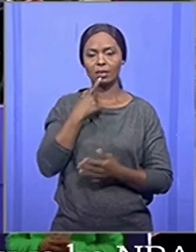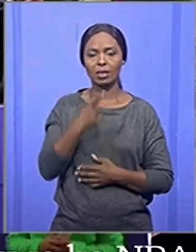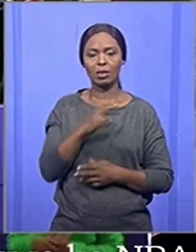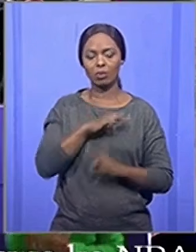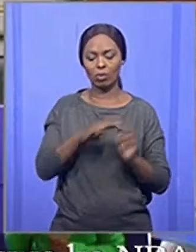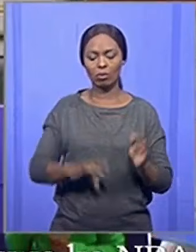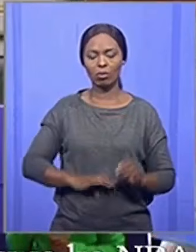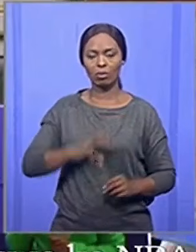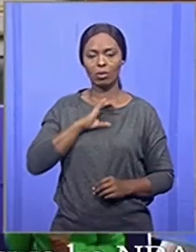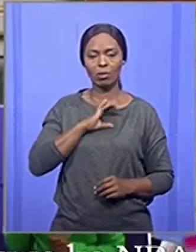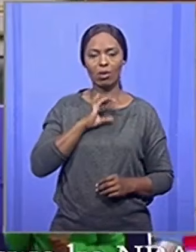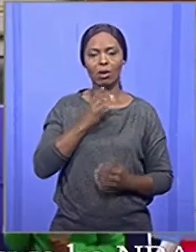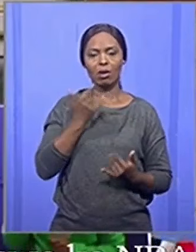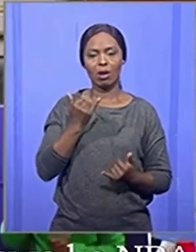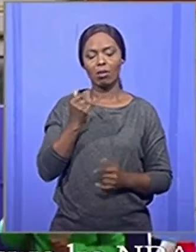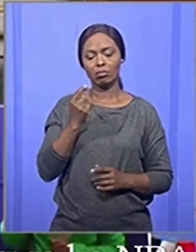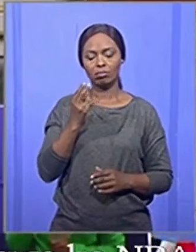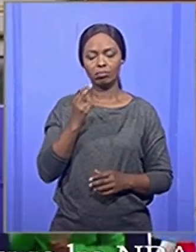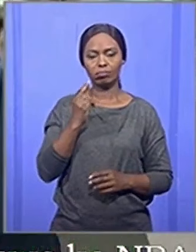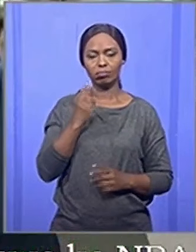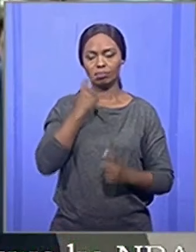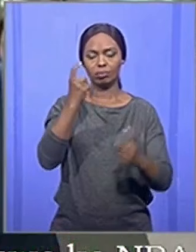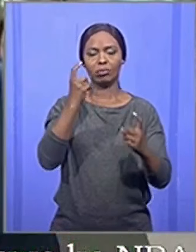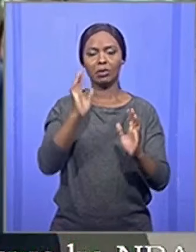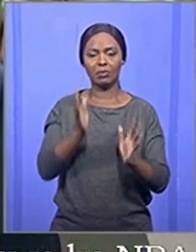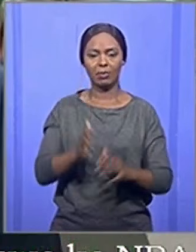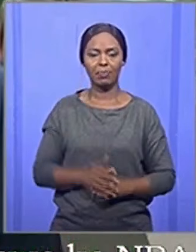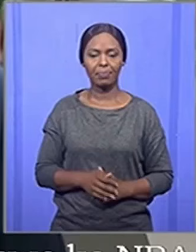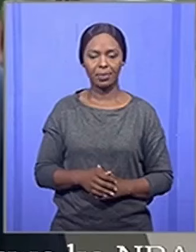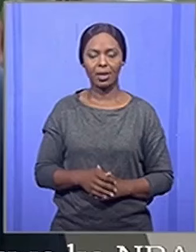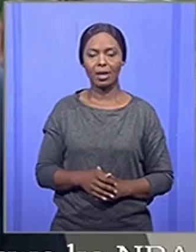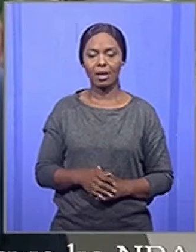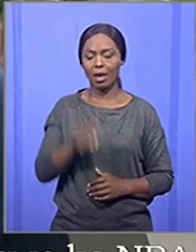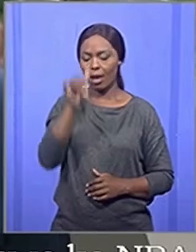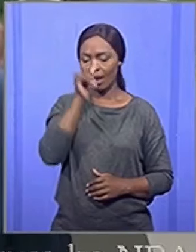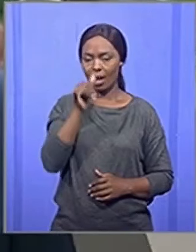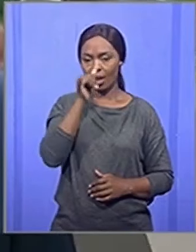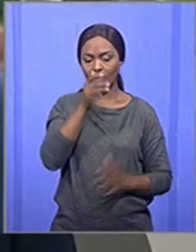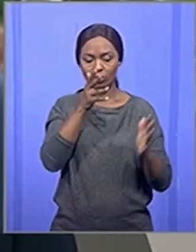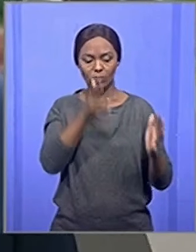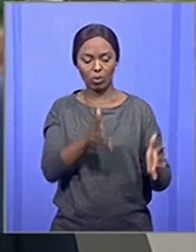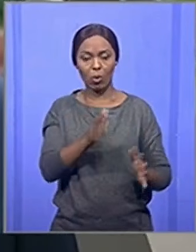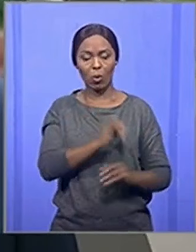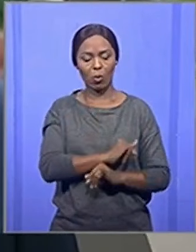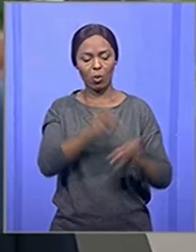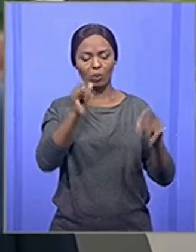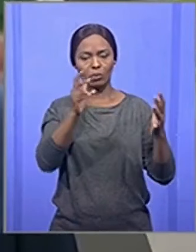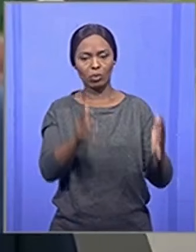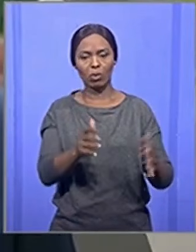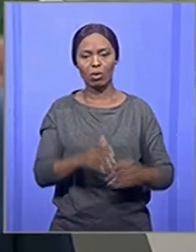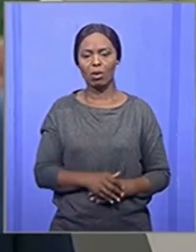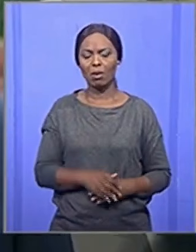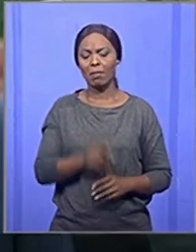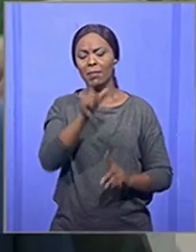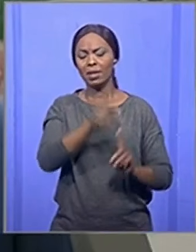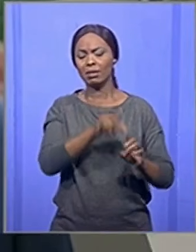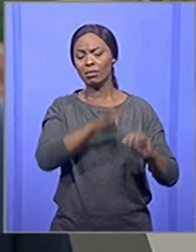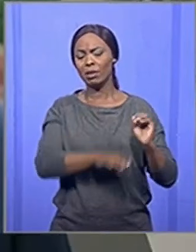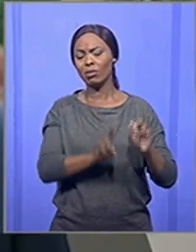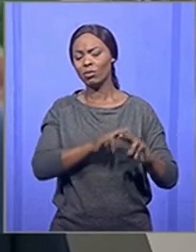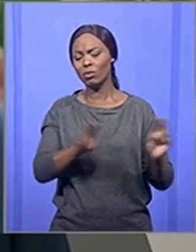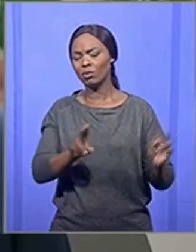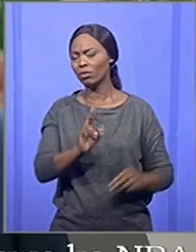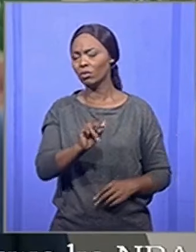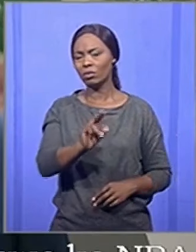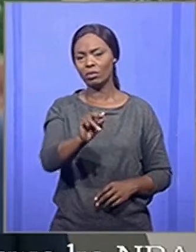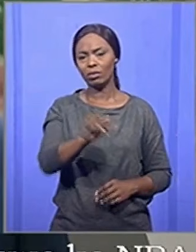wa dipuisano. This heinous crime cannot go unpunished, and we are encouraged that the perpetrators